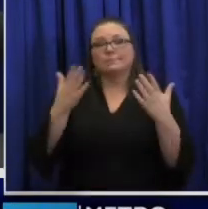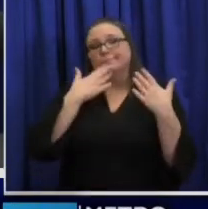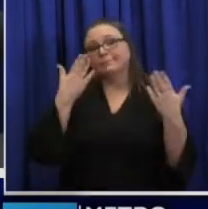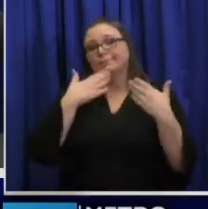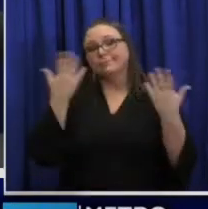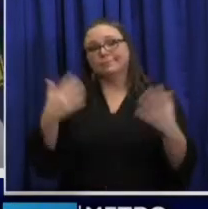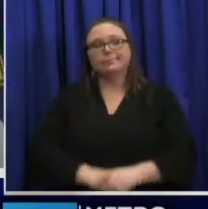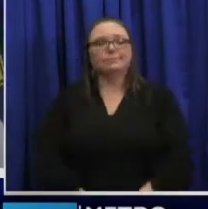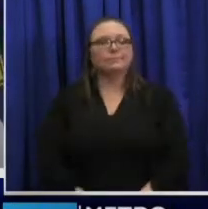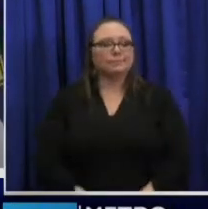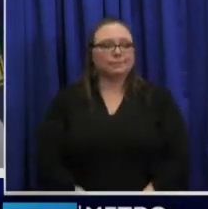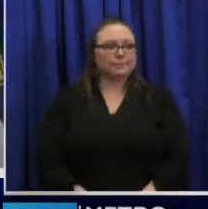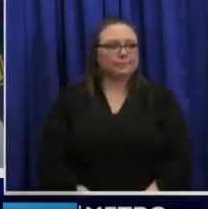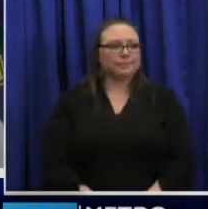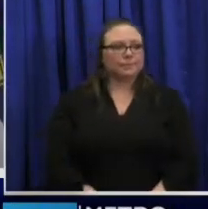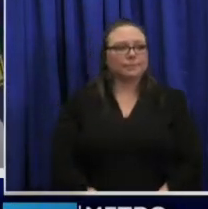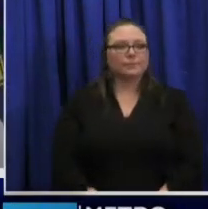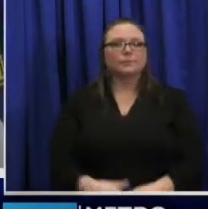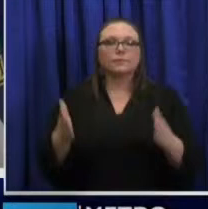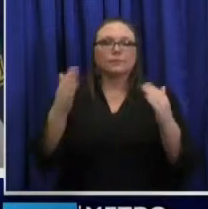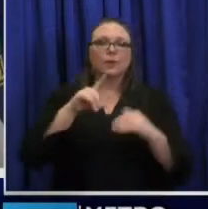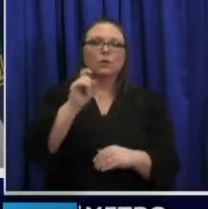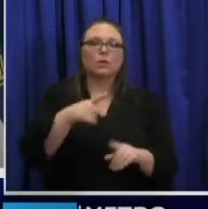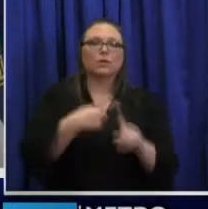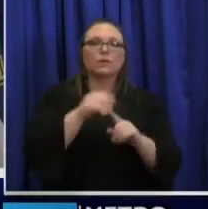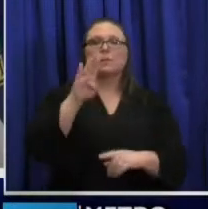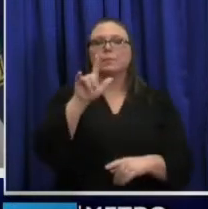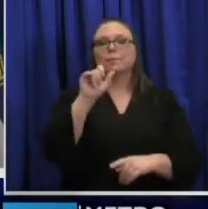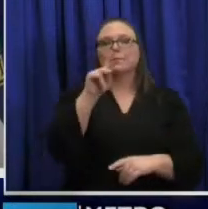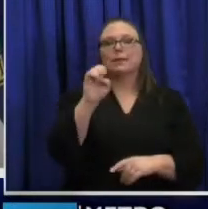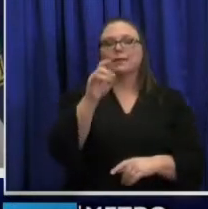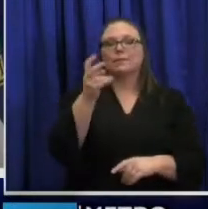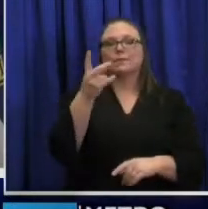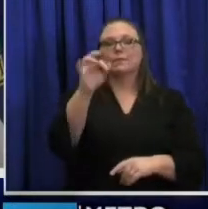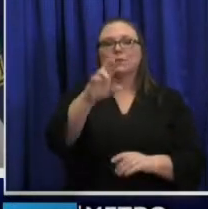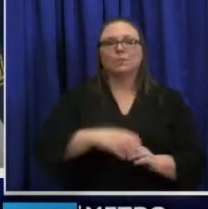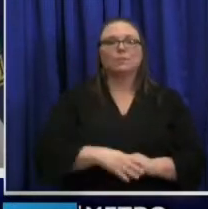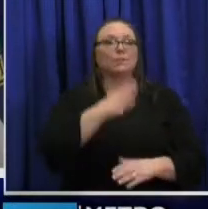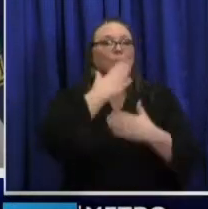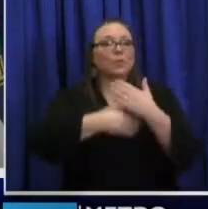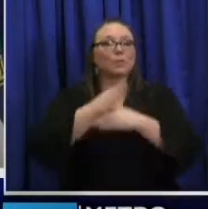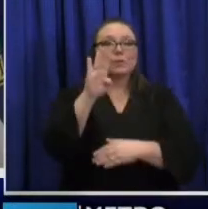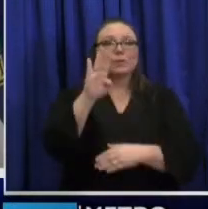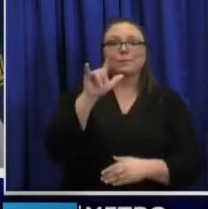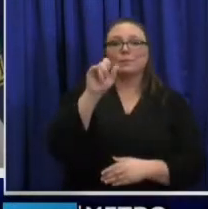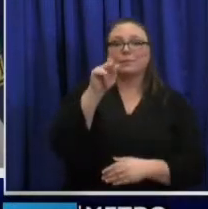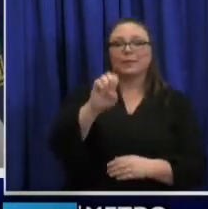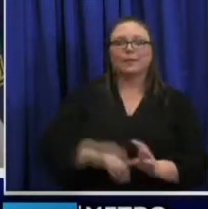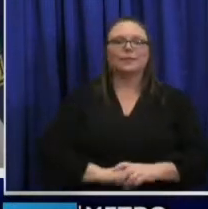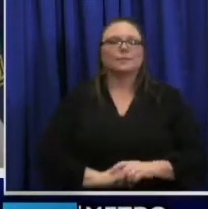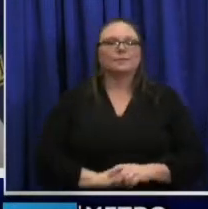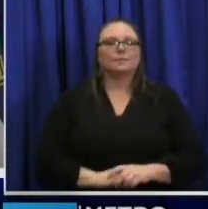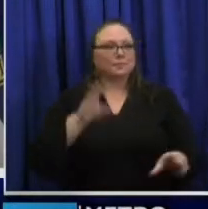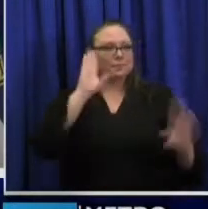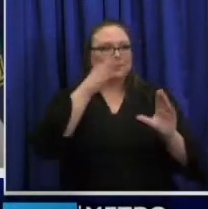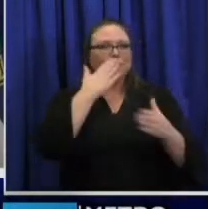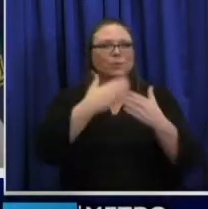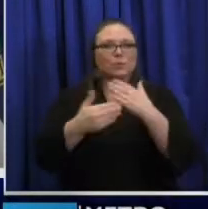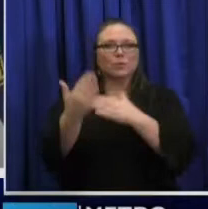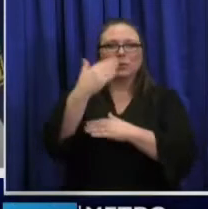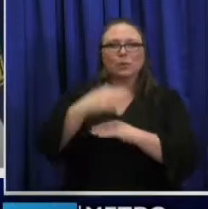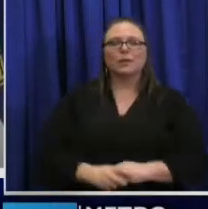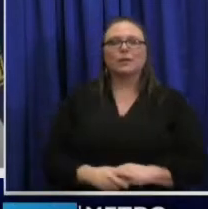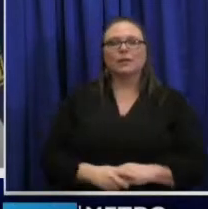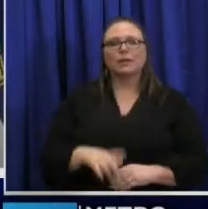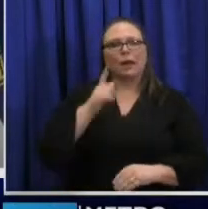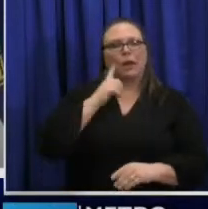you. Now our next question is from Blake Farmer. Good morning, Blake. Yeah, good morning. And I may just sort of keep